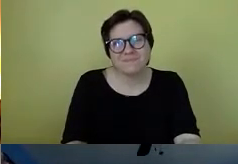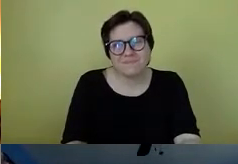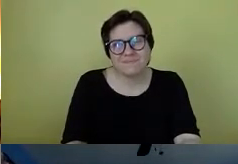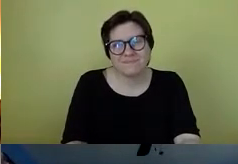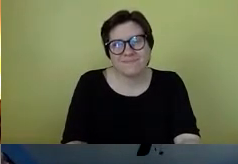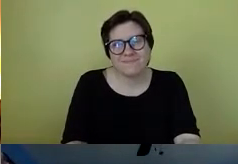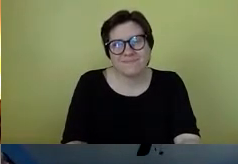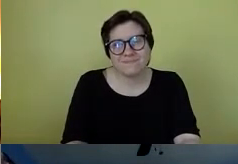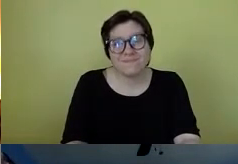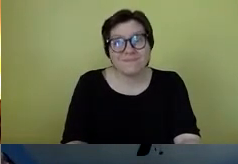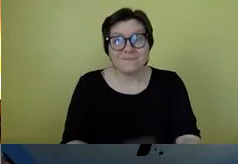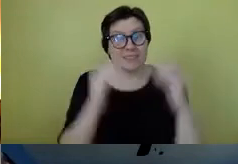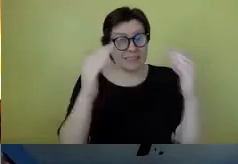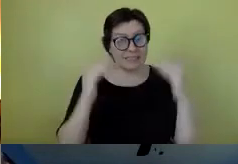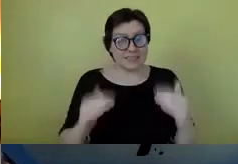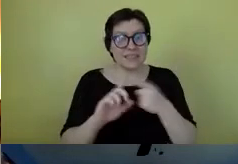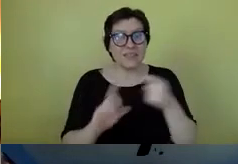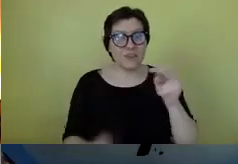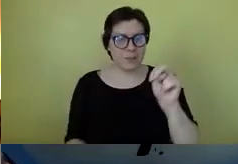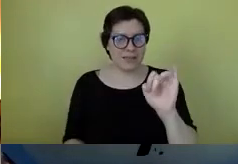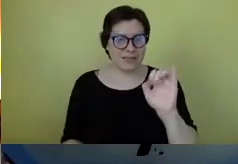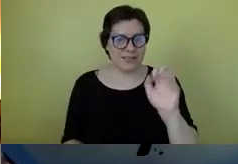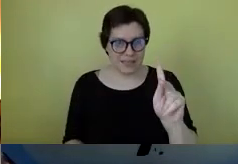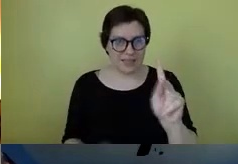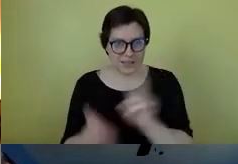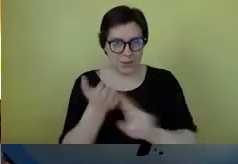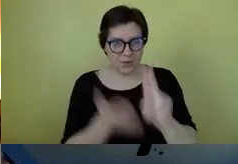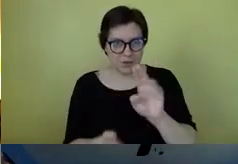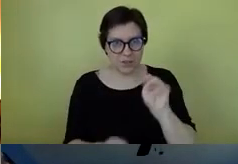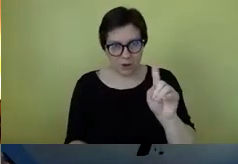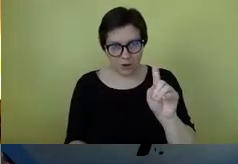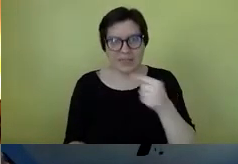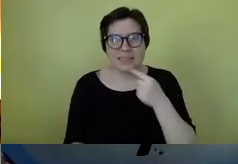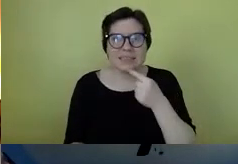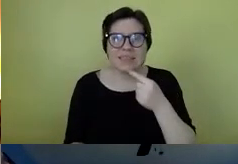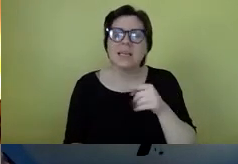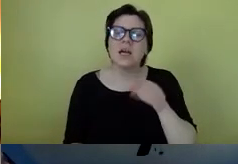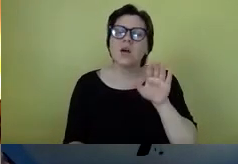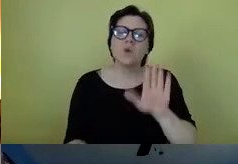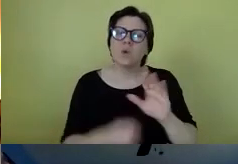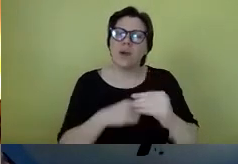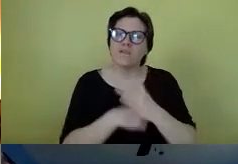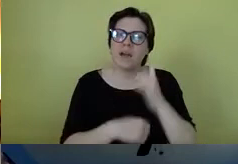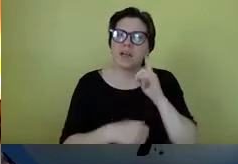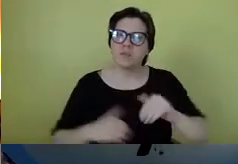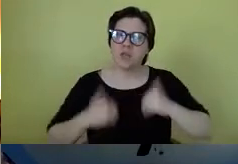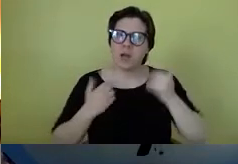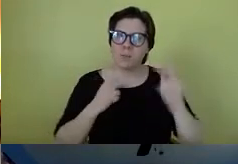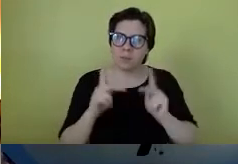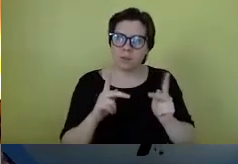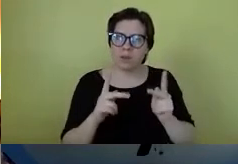Great. Next, we have a question from Nick at the University of Maryland. What is your advice to young people who see a failure